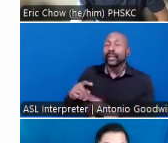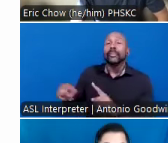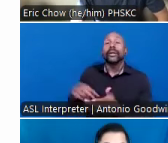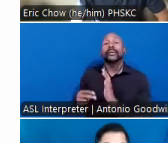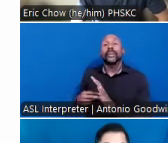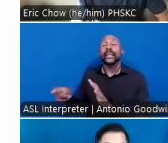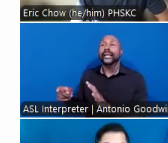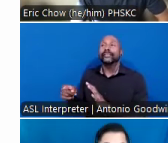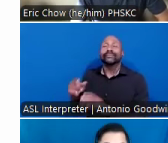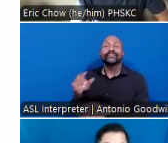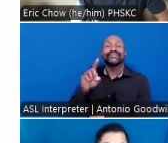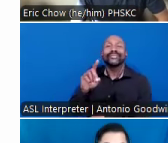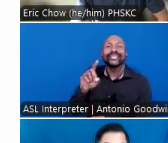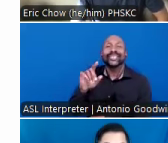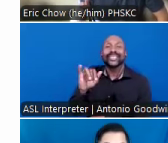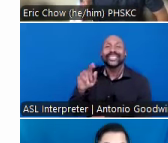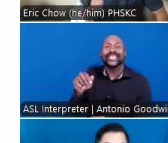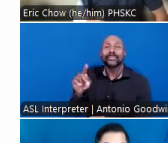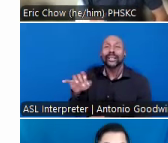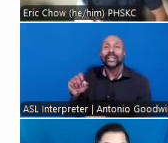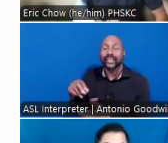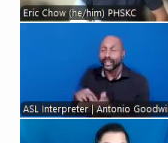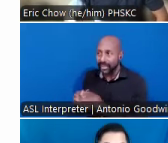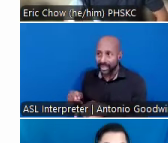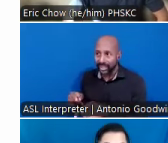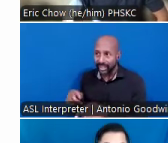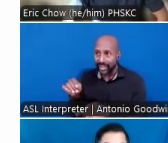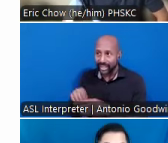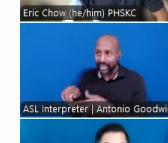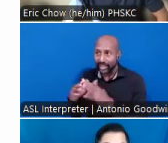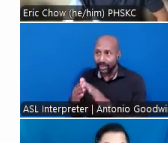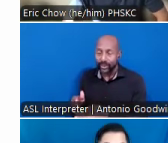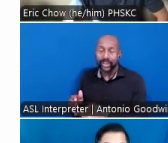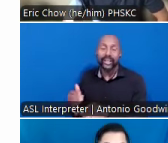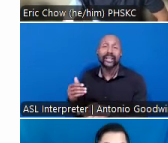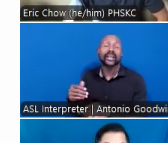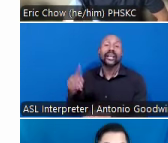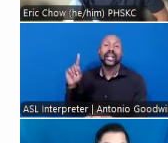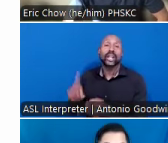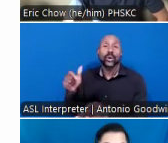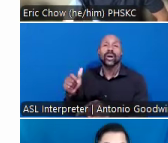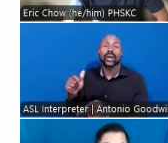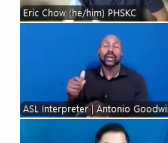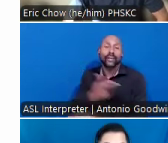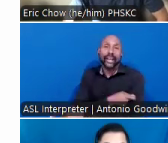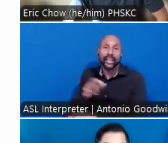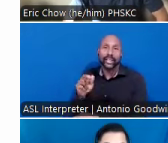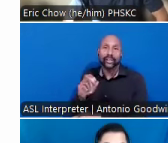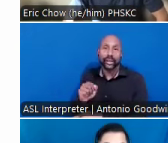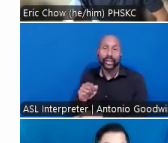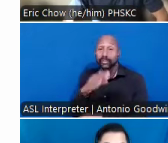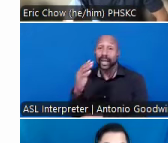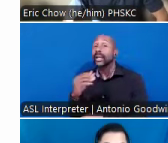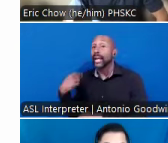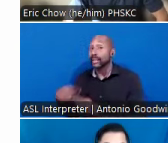And I talk a lot about vaccination, even at this point in the pandemic, because I continue to have concerns about the